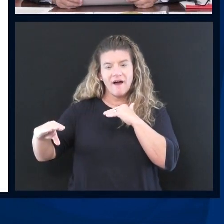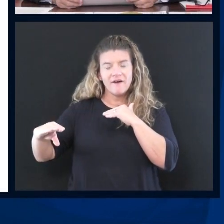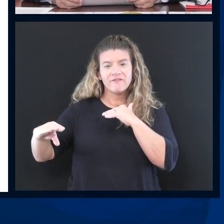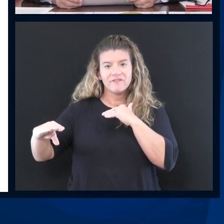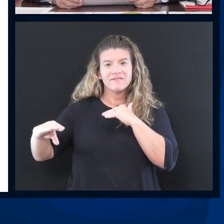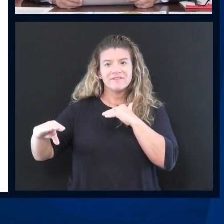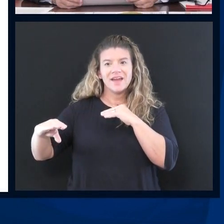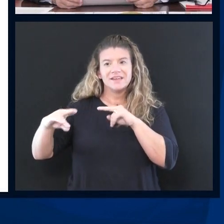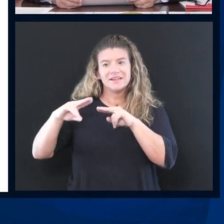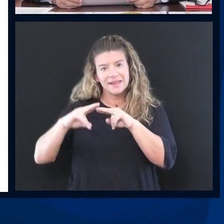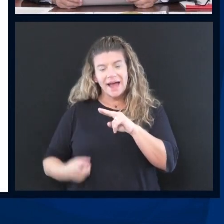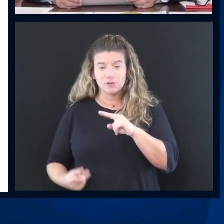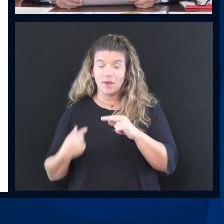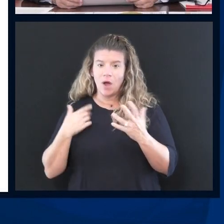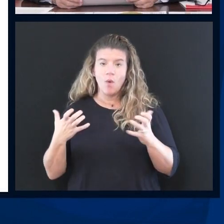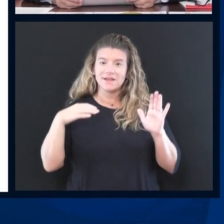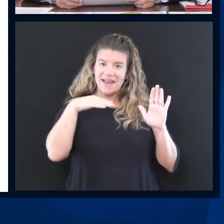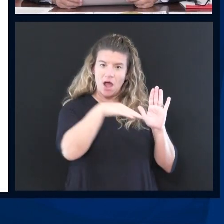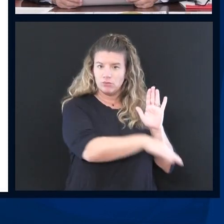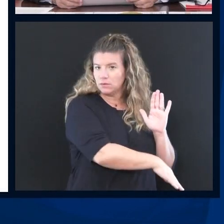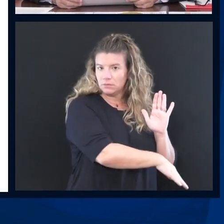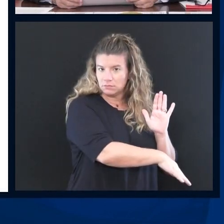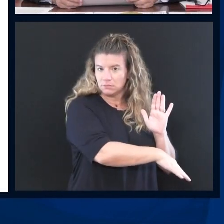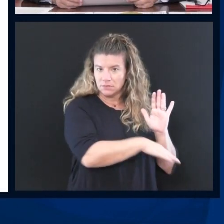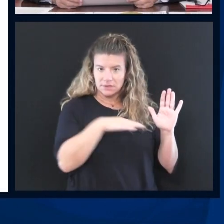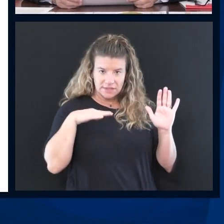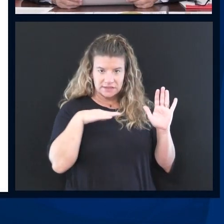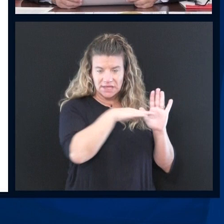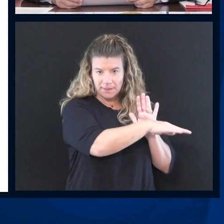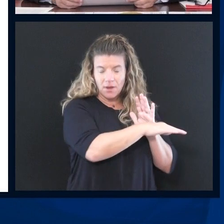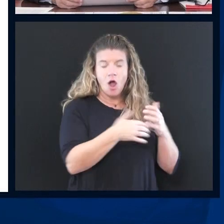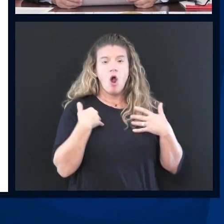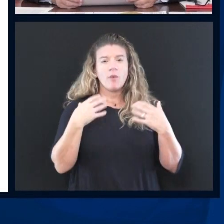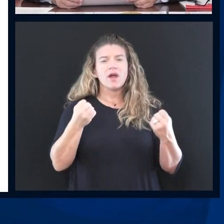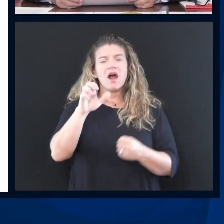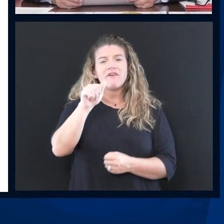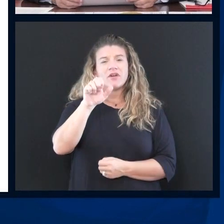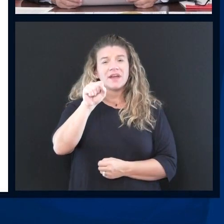ever know. You know, our recovered cases are